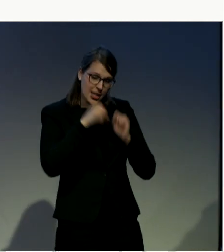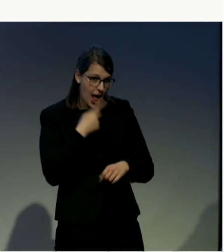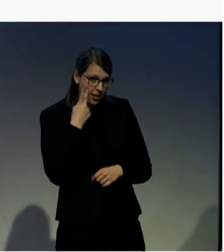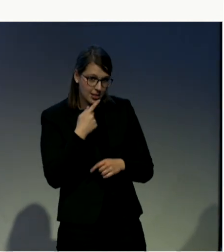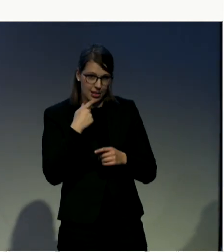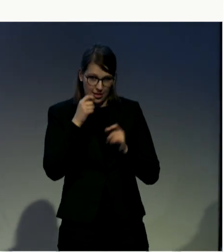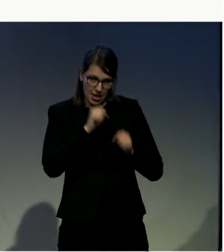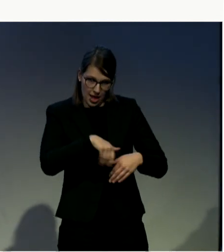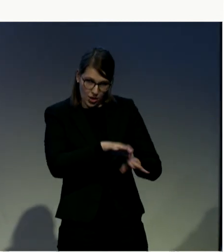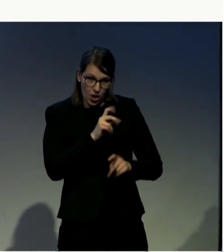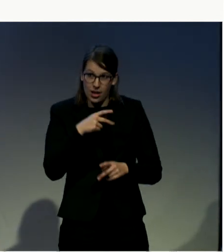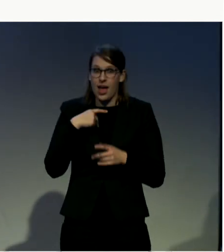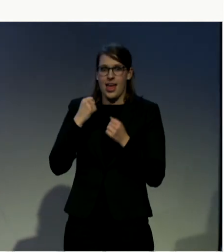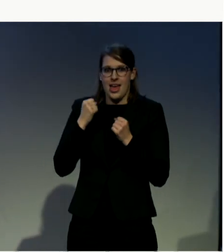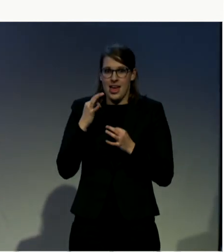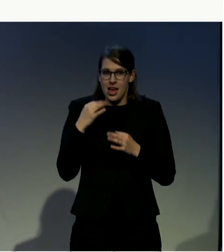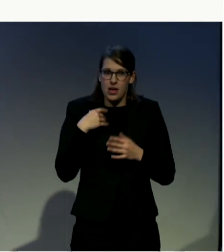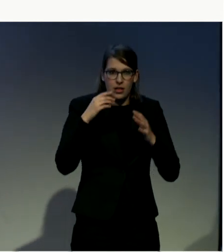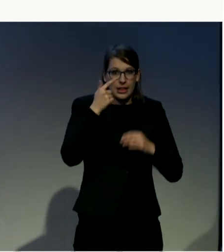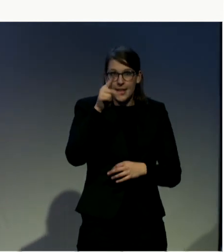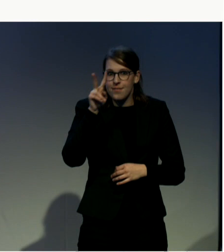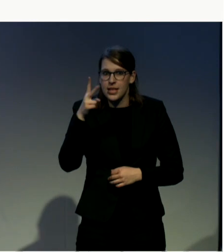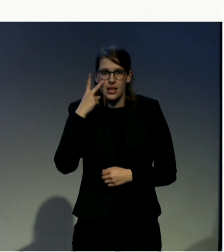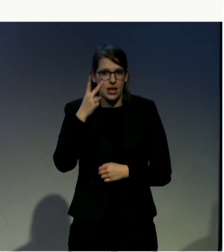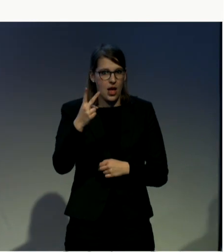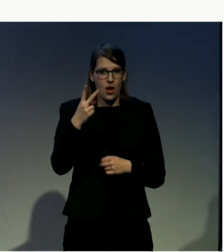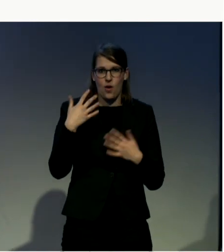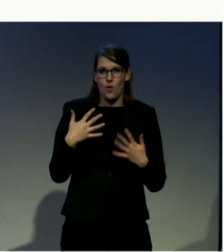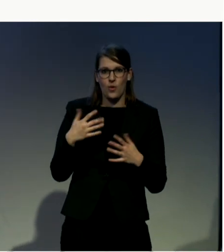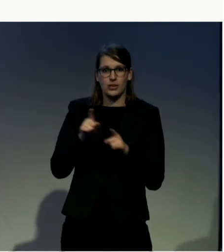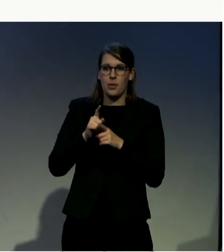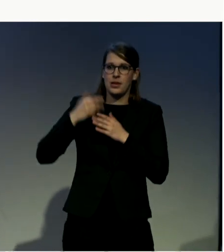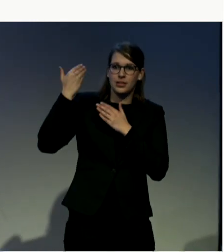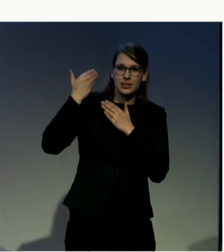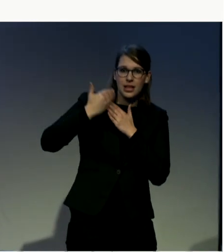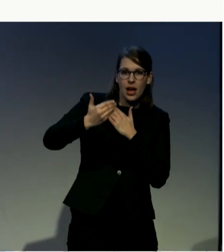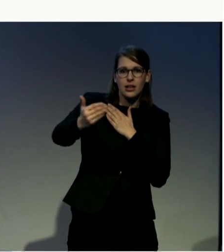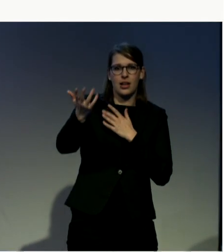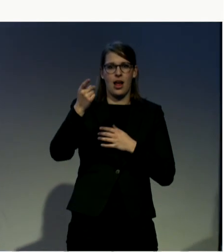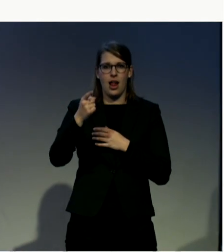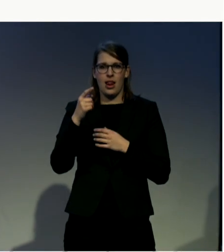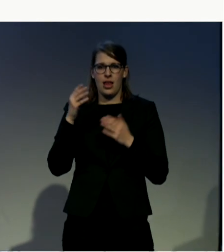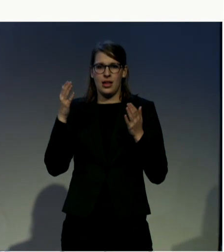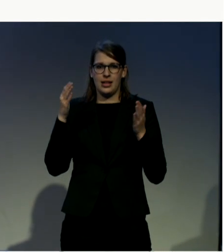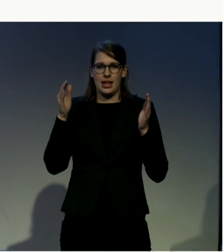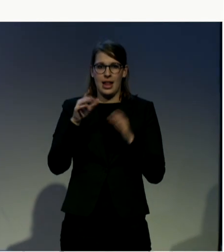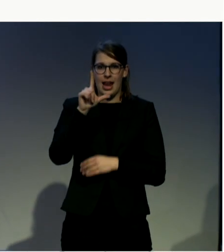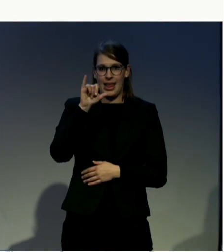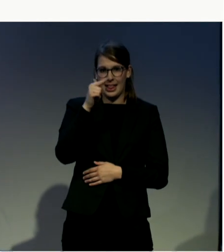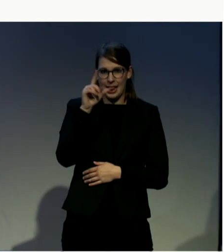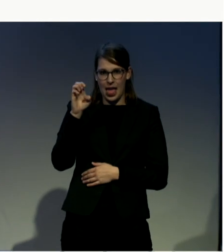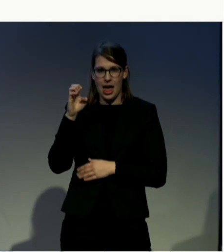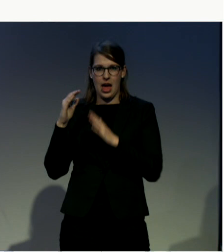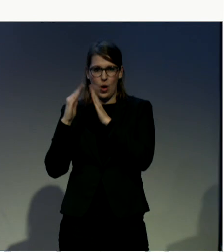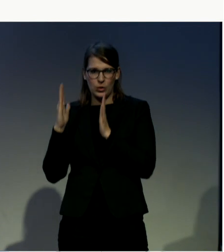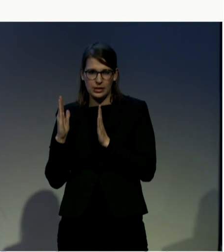of the programs that I loved was Little House on the Prairies. And when I looked at the quality, I felt, wow. But when my country started